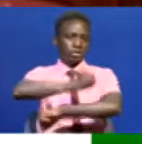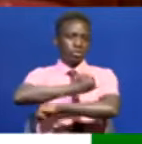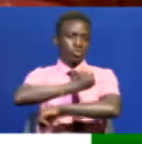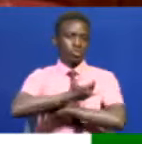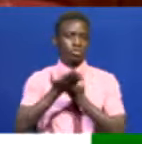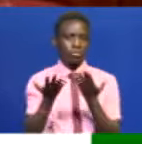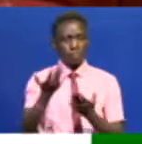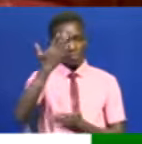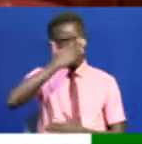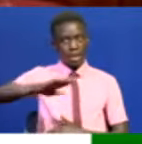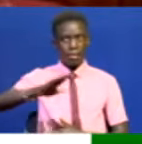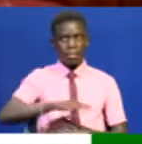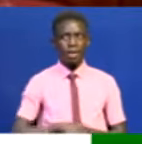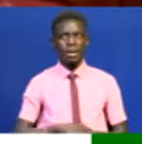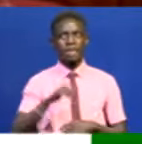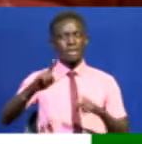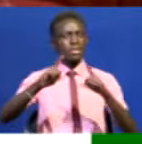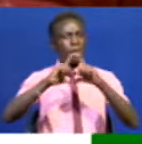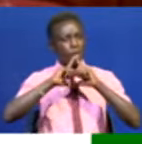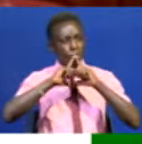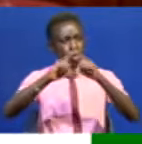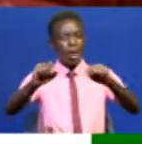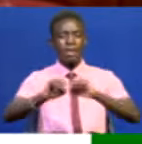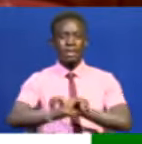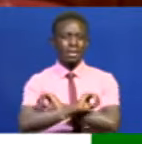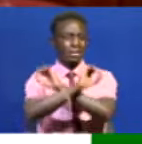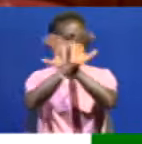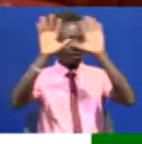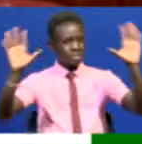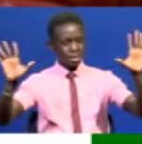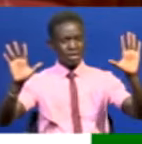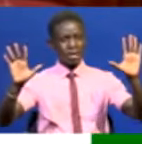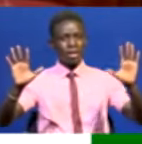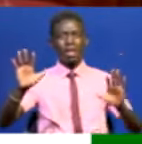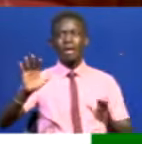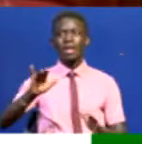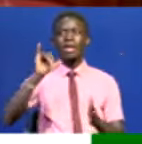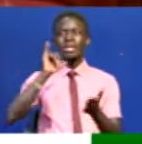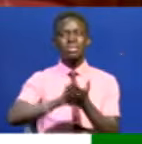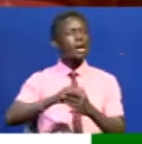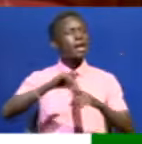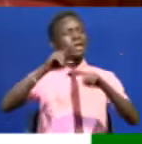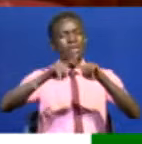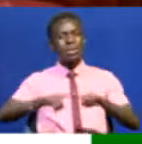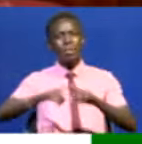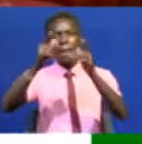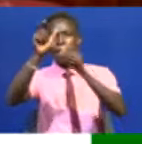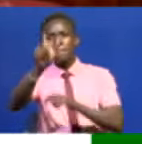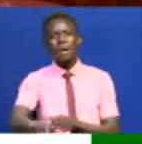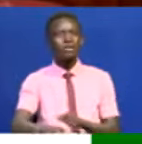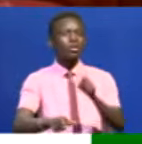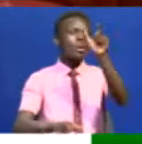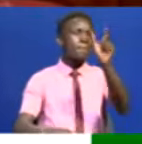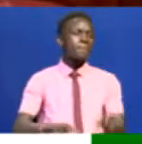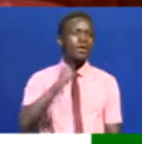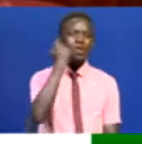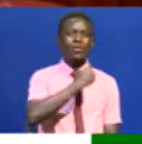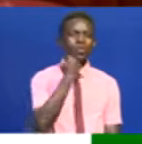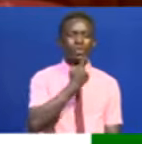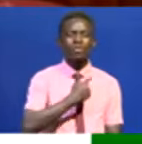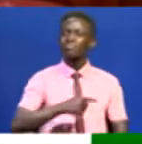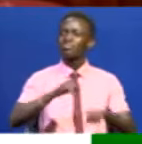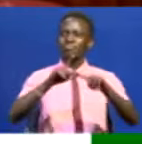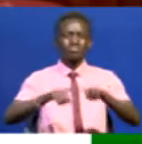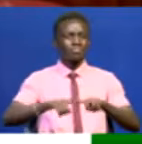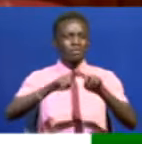go out very clearly and loudly so, that regardless of who you are, and especially if you happen to sit